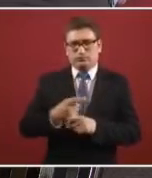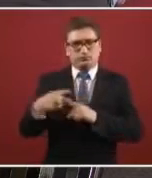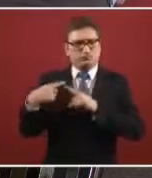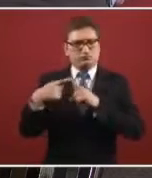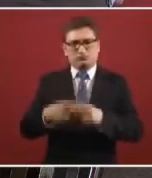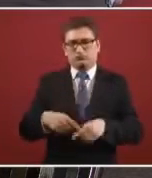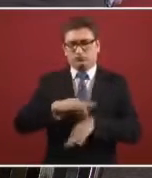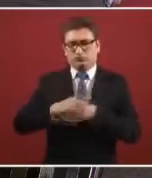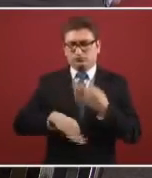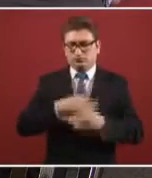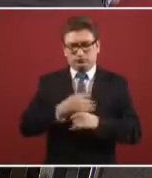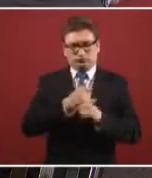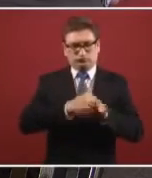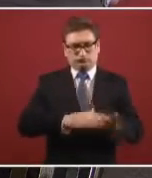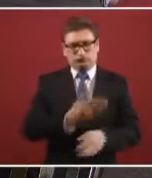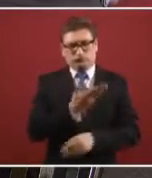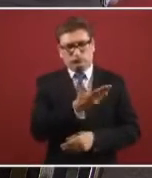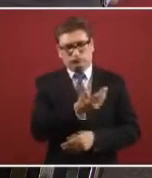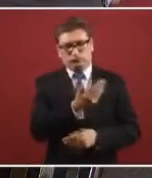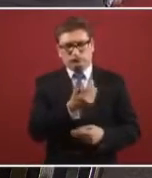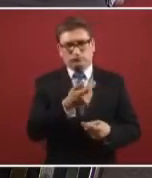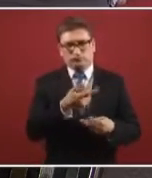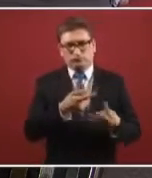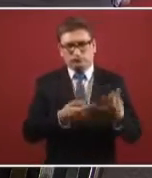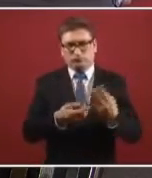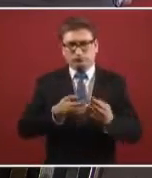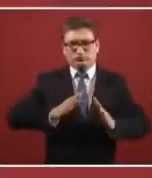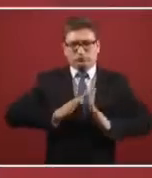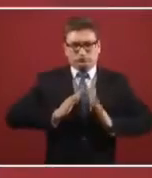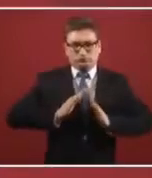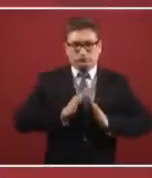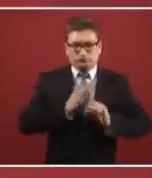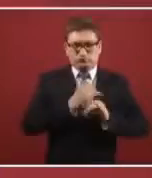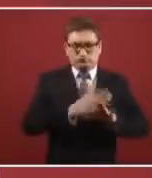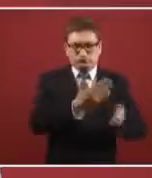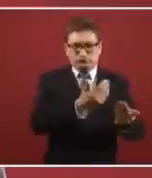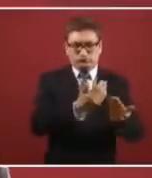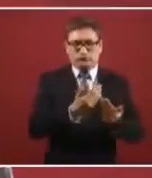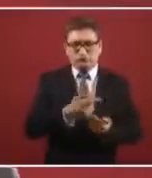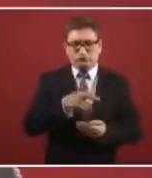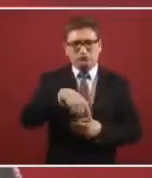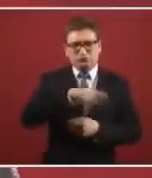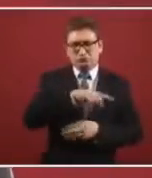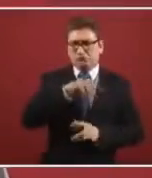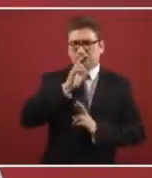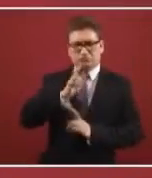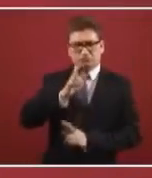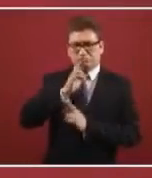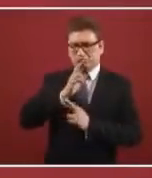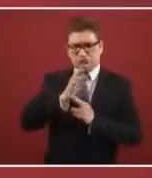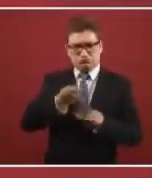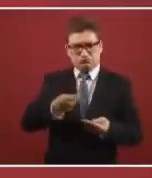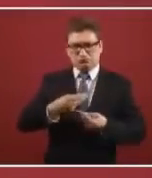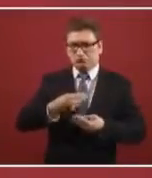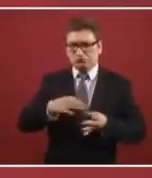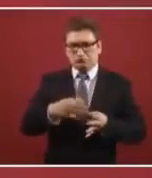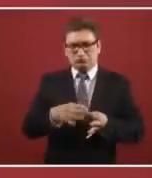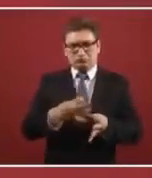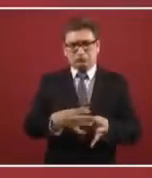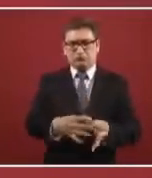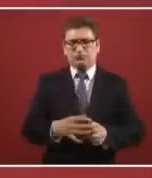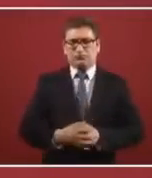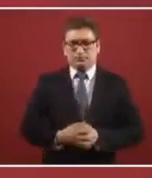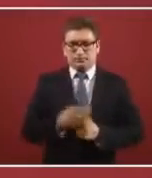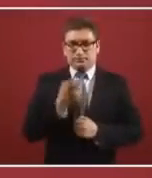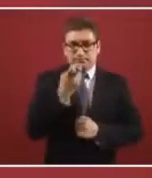de for the información que se han people. presentado a la Secretaría de Defensa Nacional han So sido respondidos. all the Forman questions have been parte